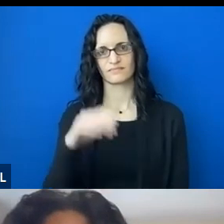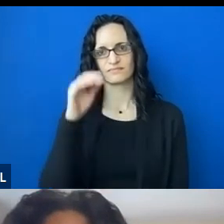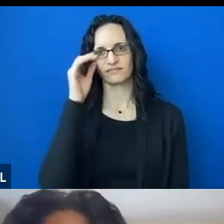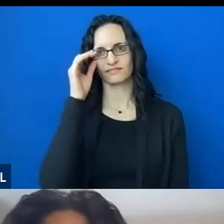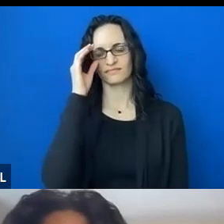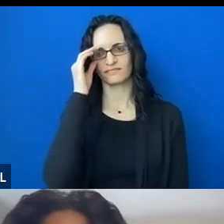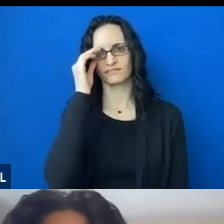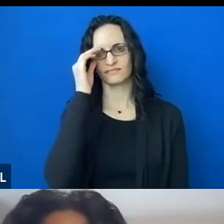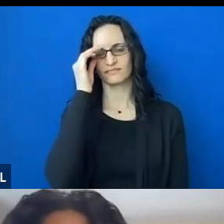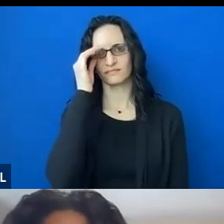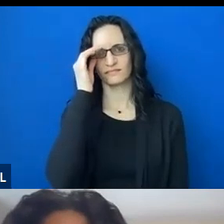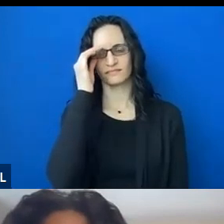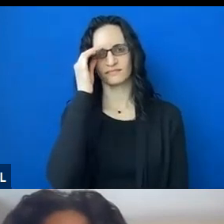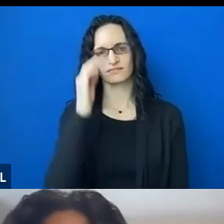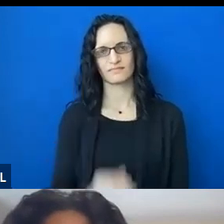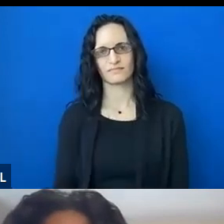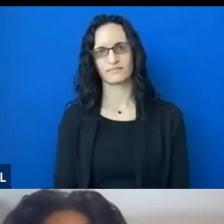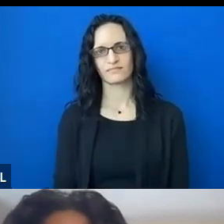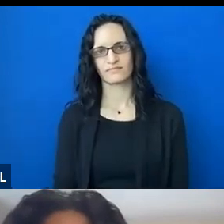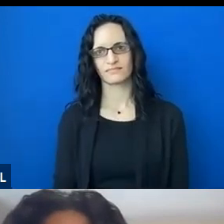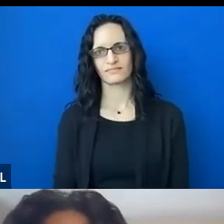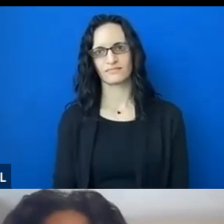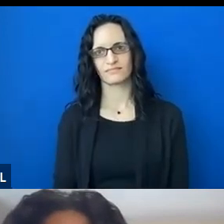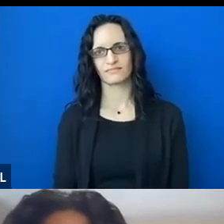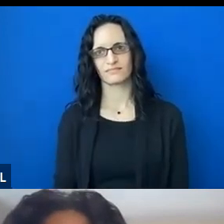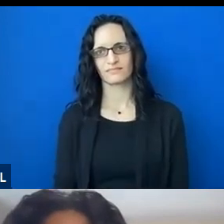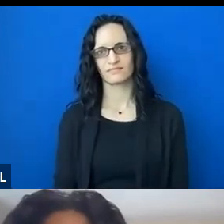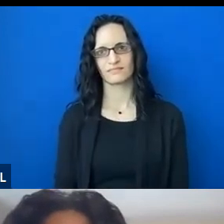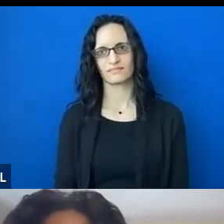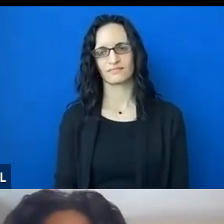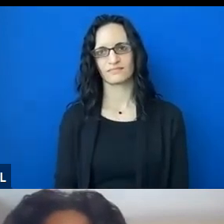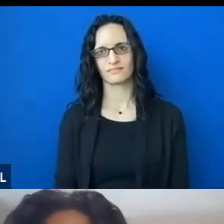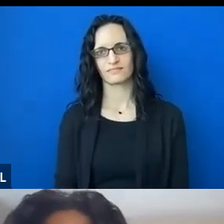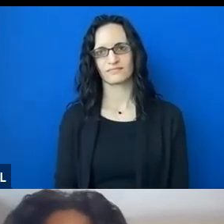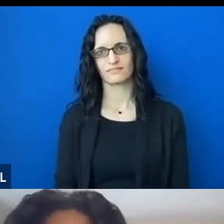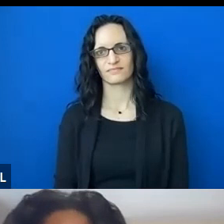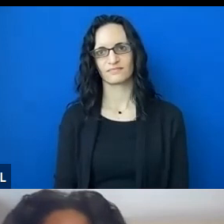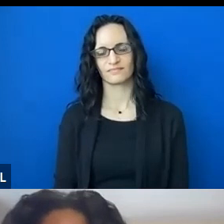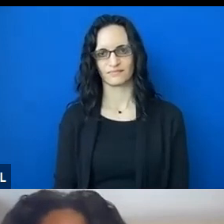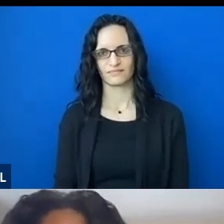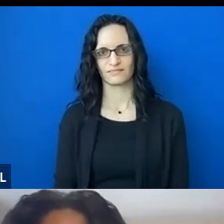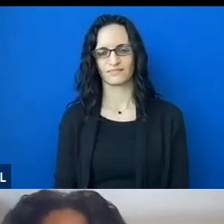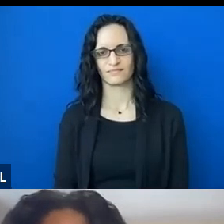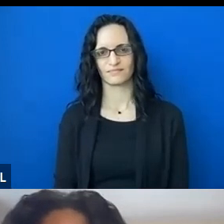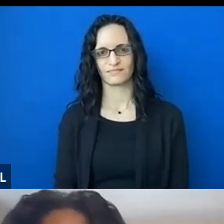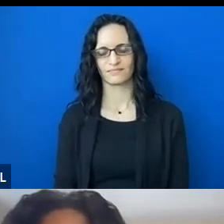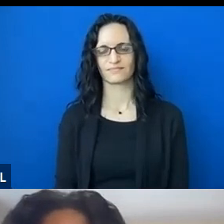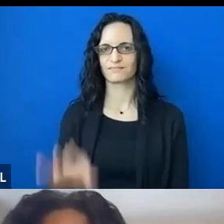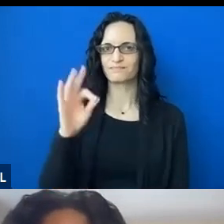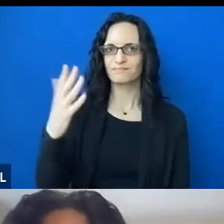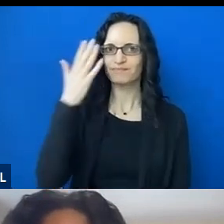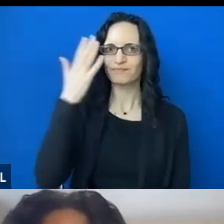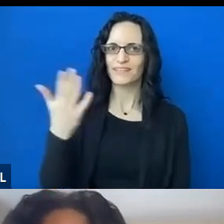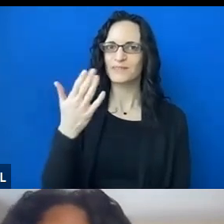www.zoomus.com/update y allí pueden bajar la versión más reciente. Muchas gracias. Thank you, sir. Our